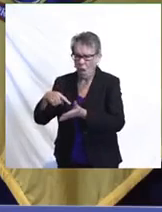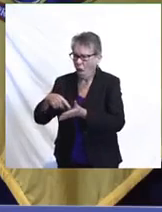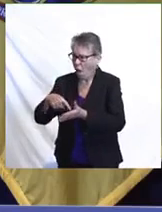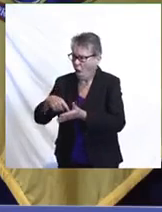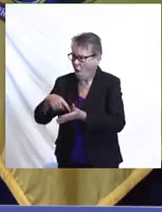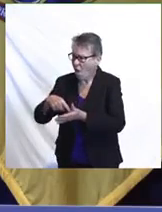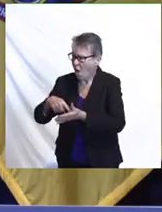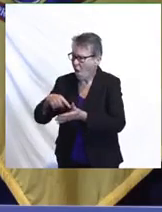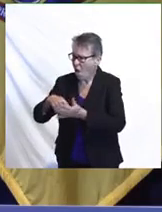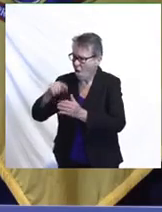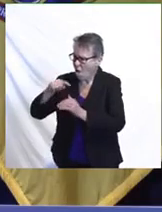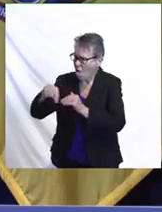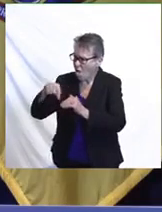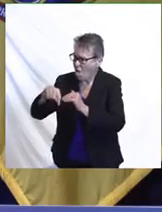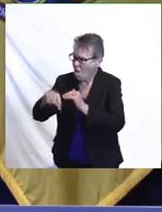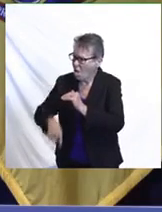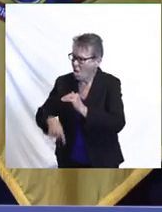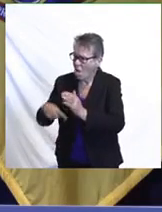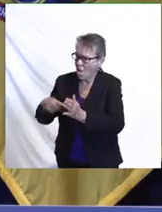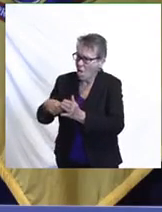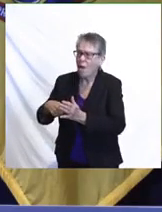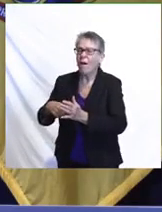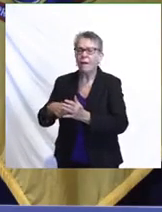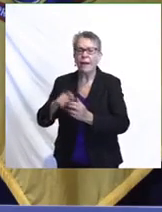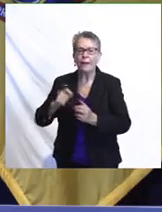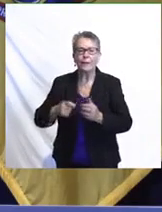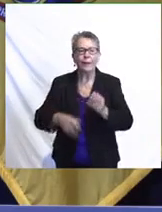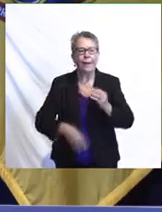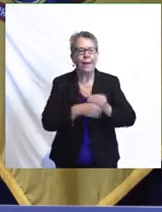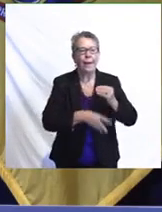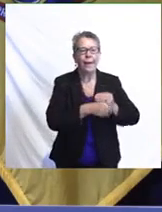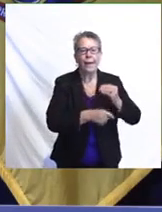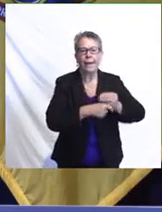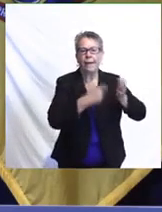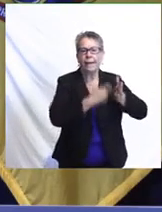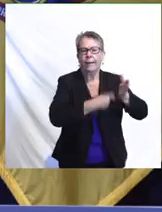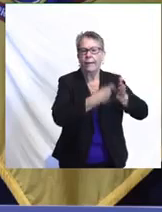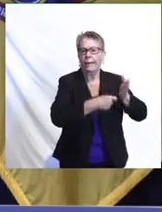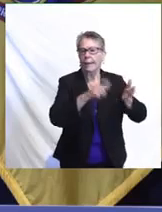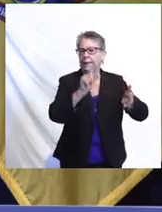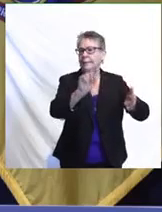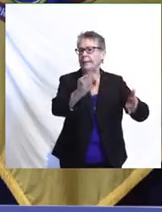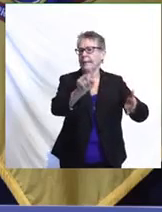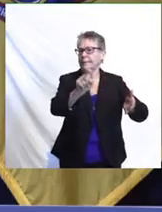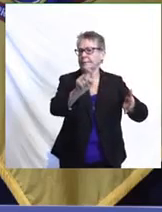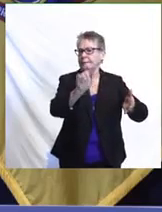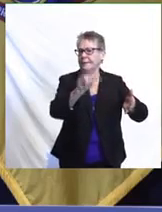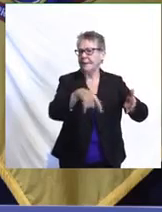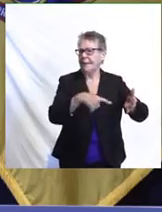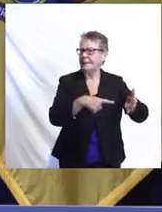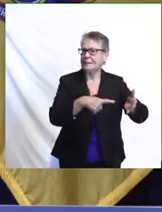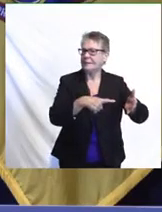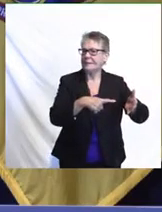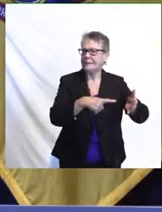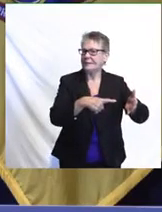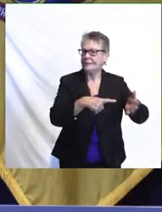deal. The investment in public health, I mentioned that in this case, another level 1 trauma,